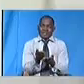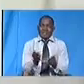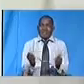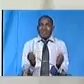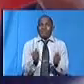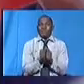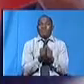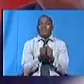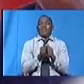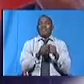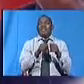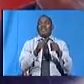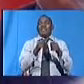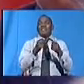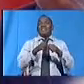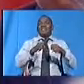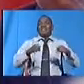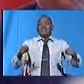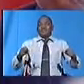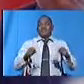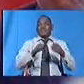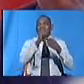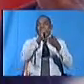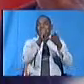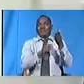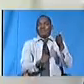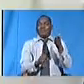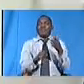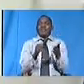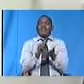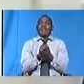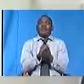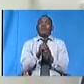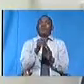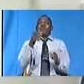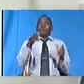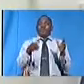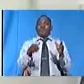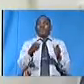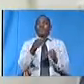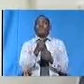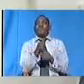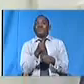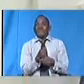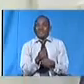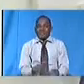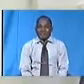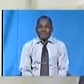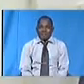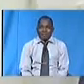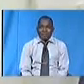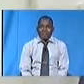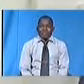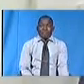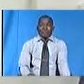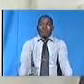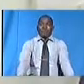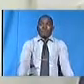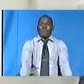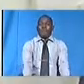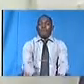the statements that were this court made in Tenadi case and also in